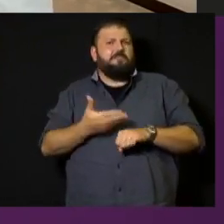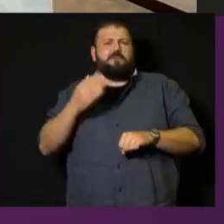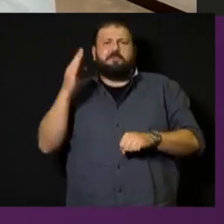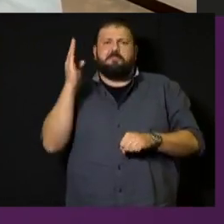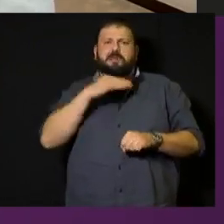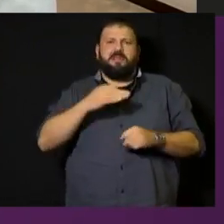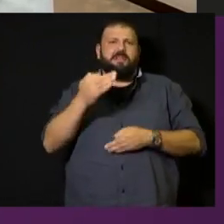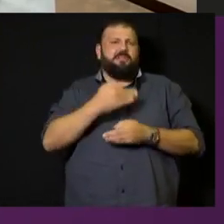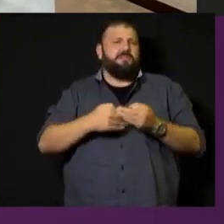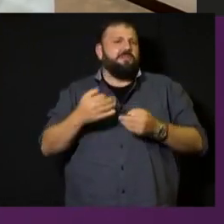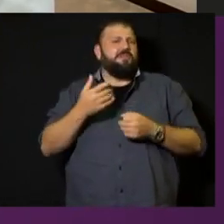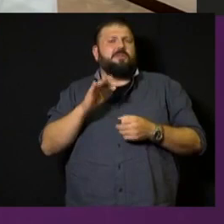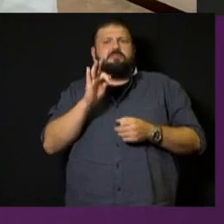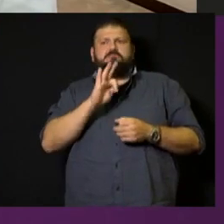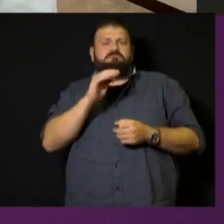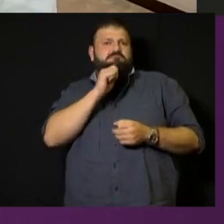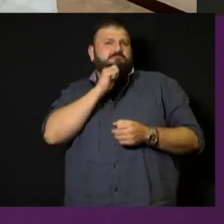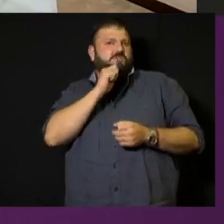situation economic wise.